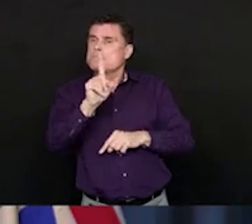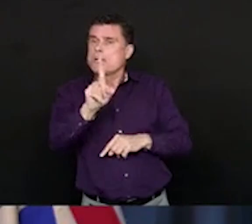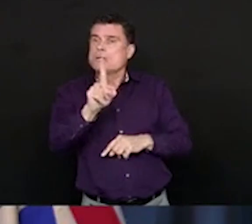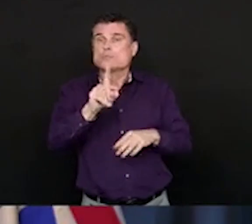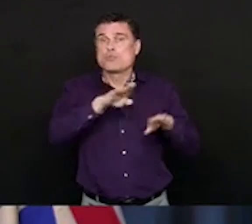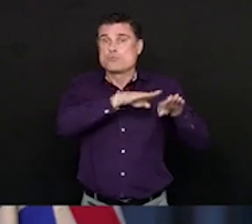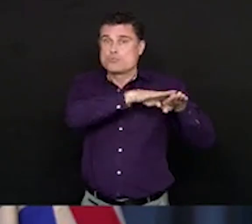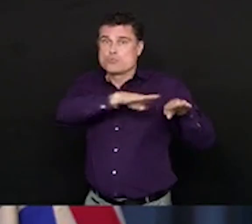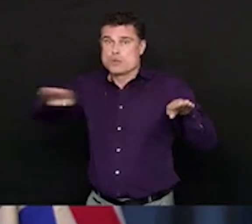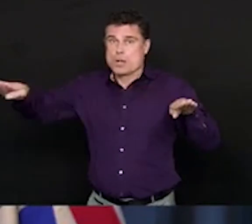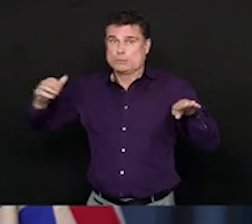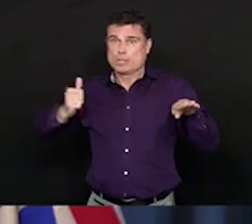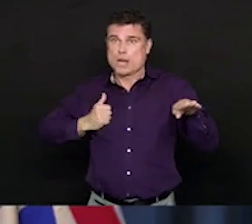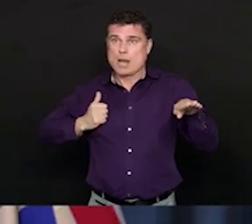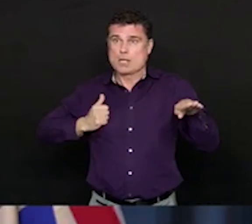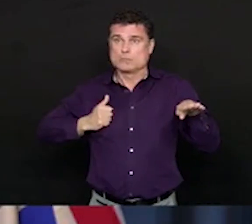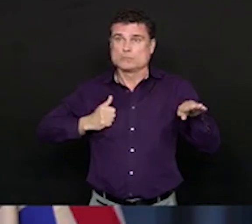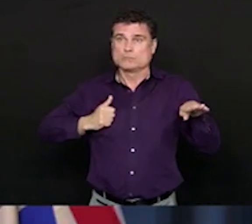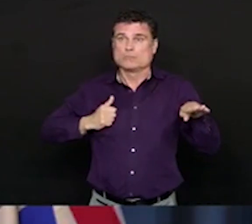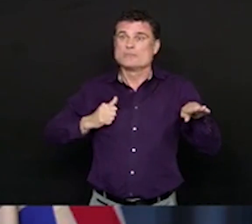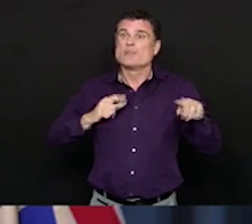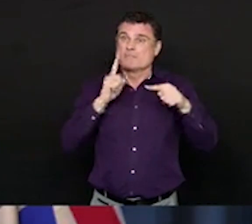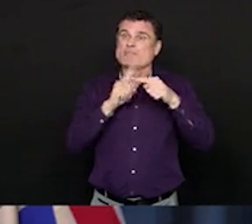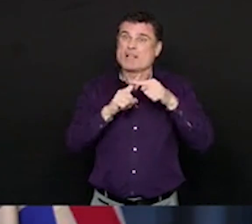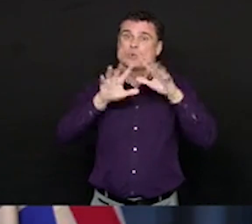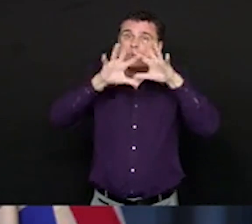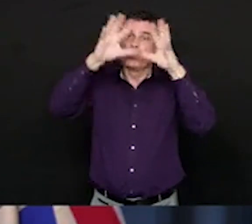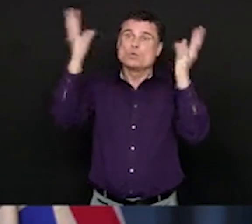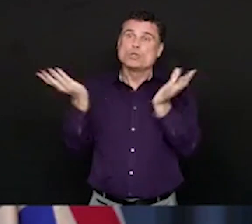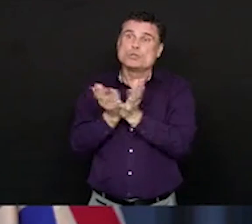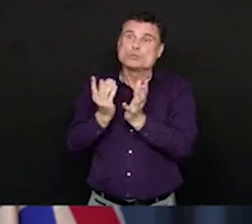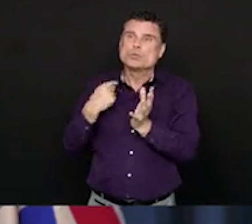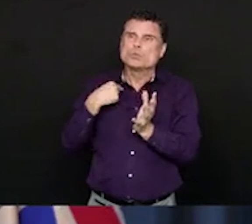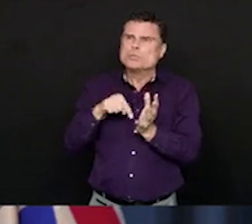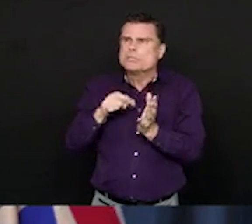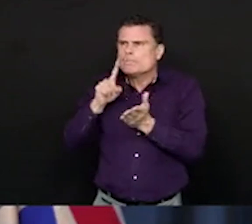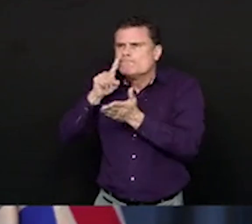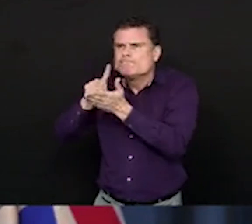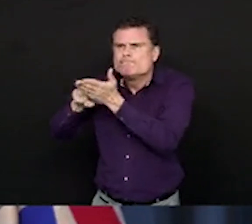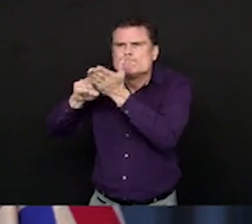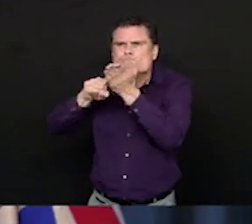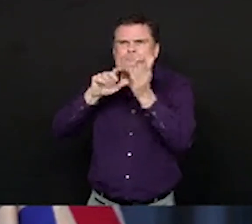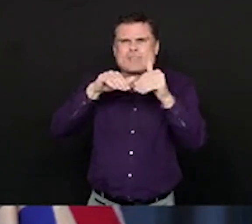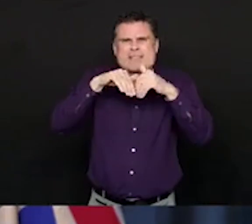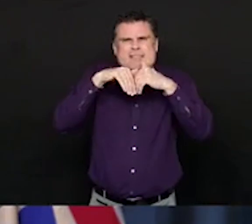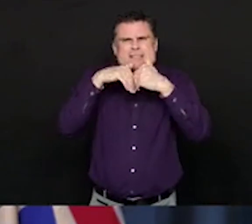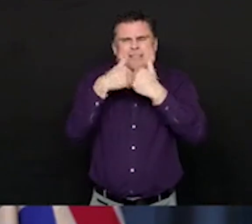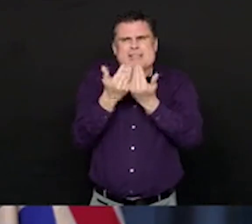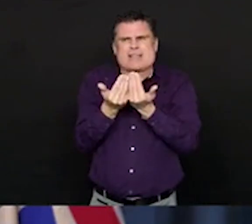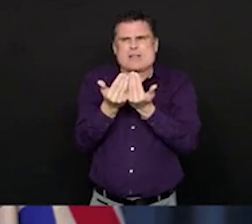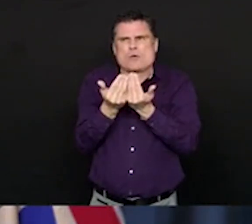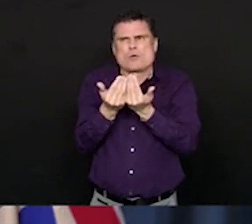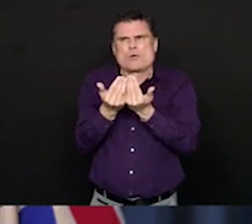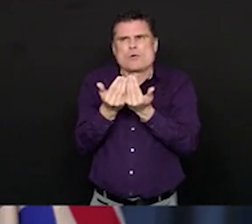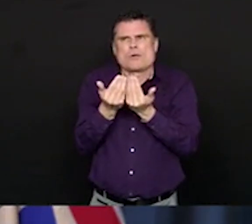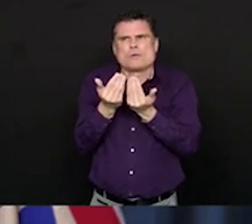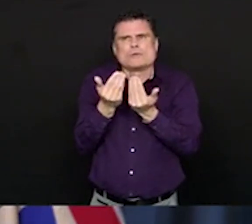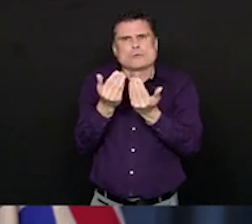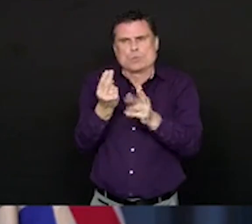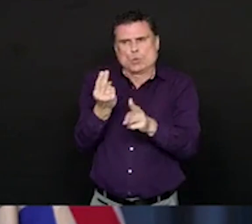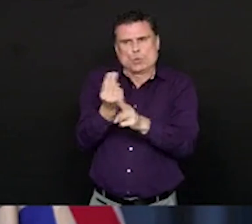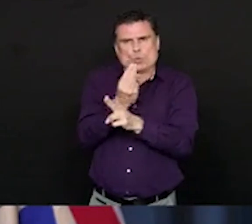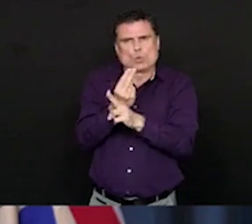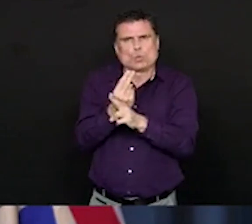We're looking at different methods for reusing, so particularly N95 respirators, and so they